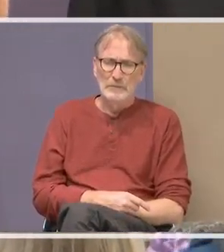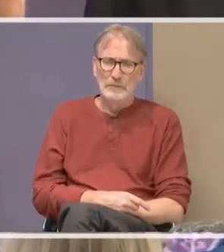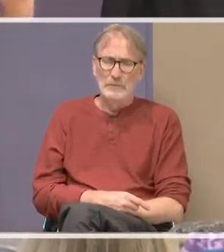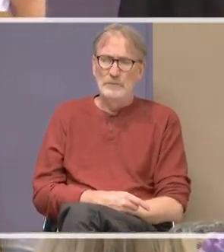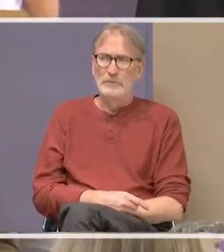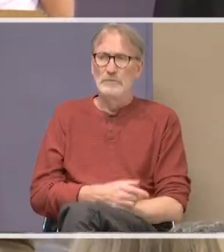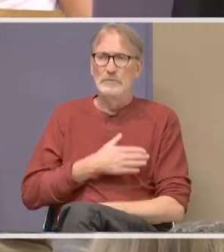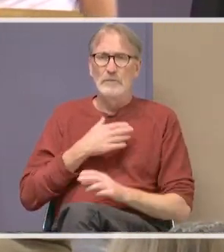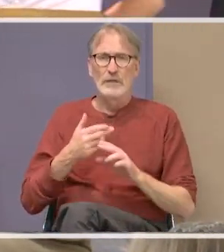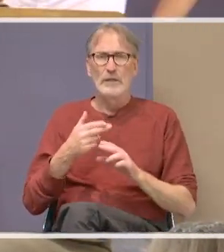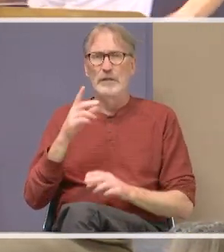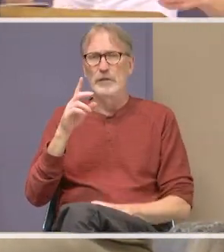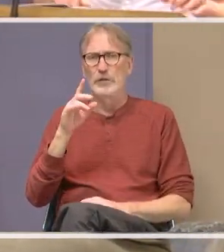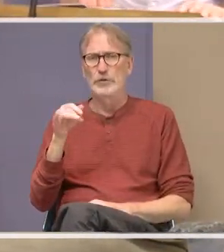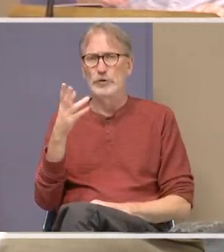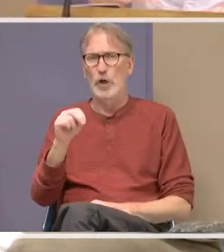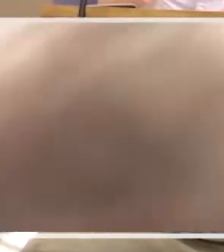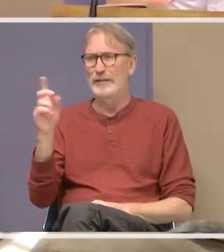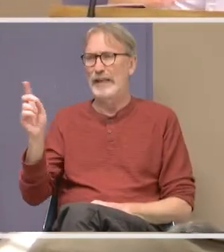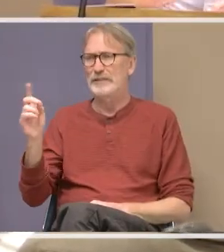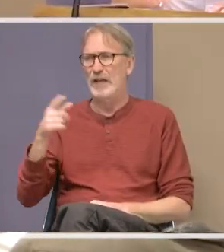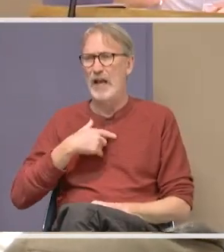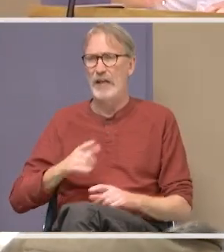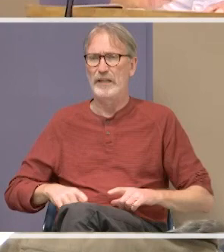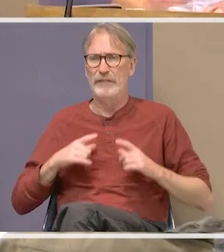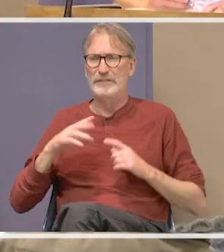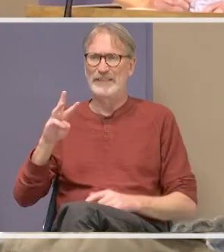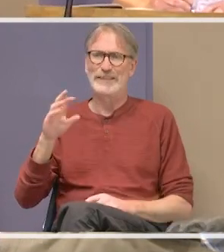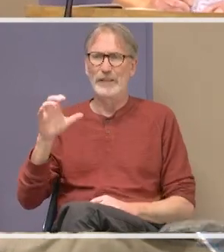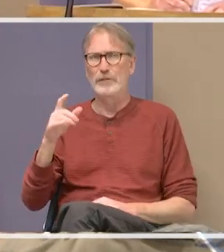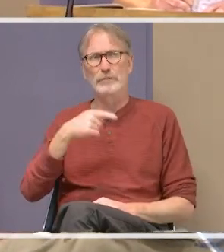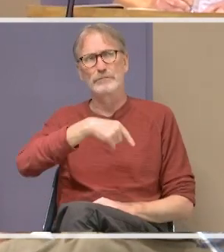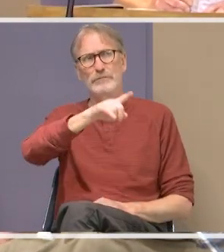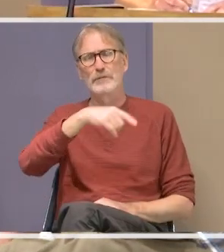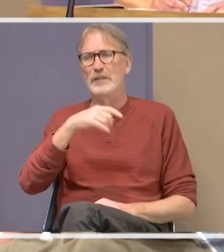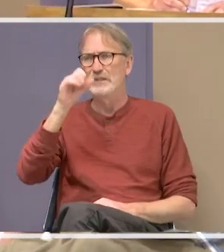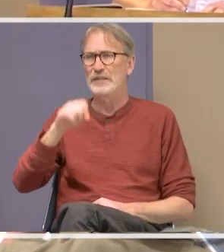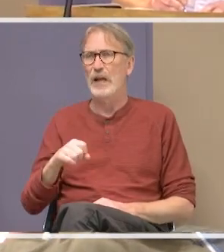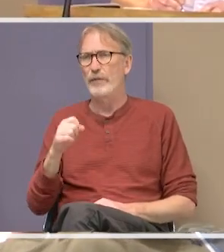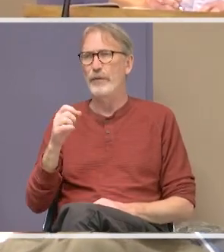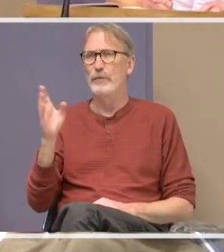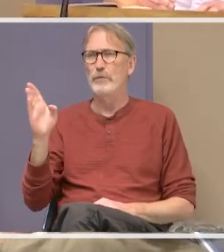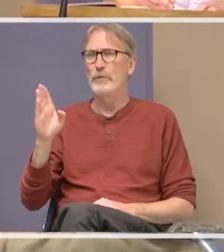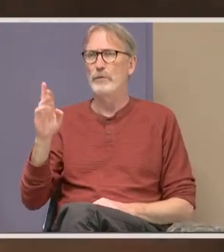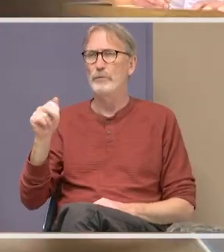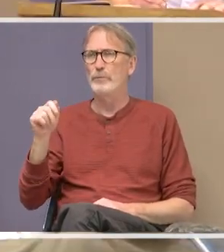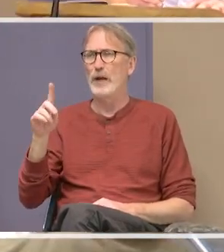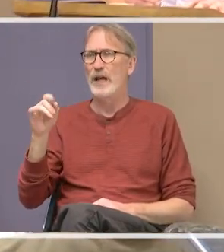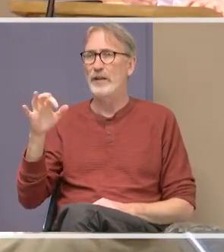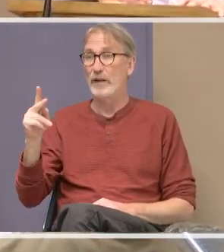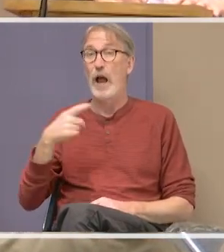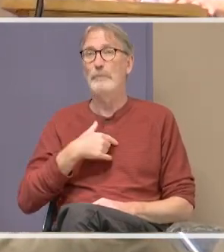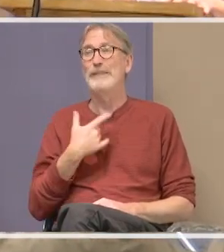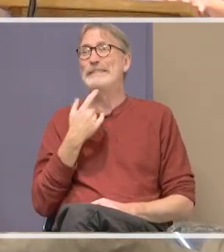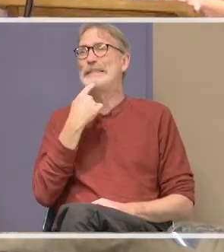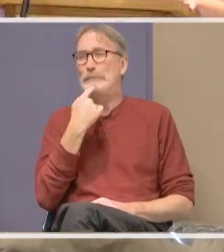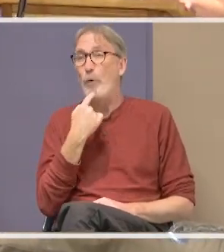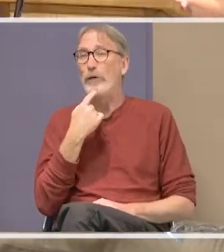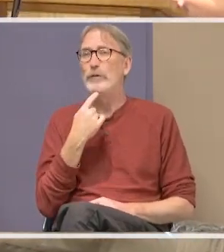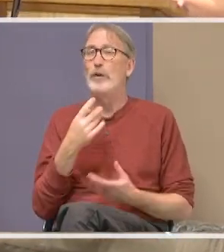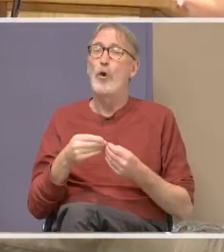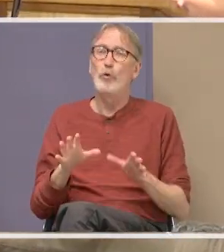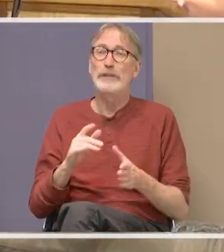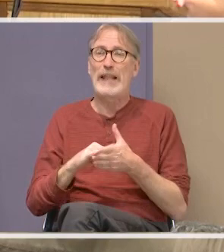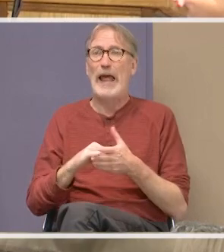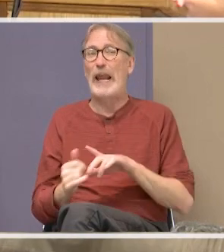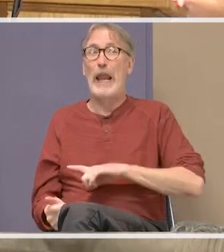Hi there, my name is John Danzak. I live on the 600 block of South Braddock Avenue. I'm disappointed about losing that left turn, but I'll